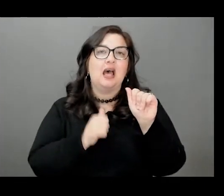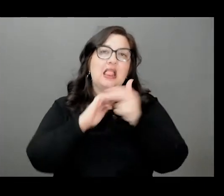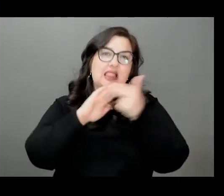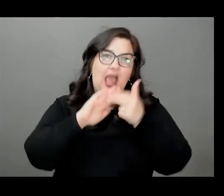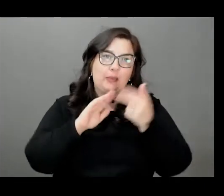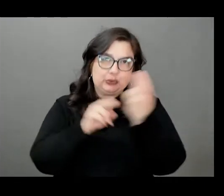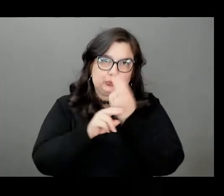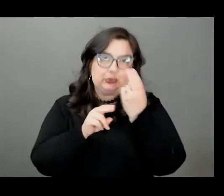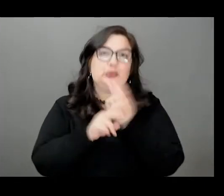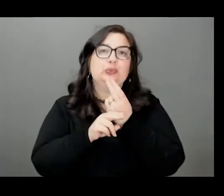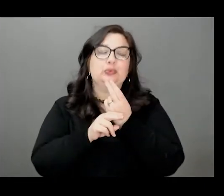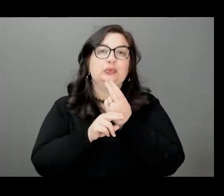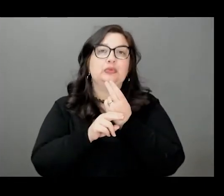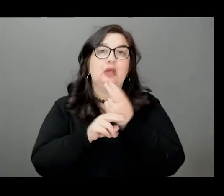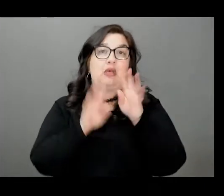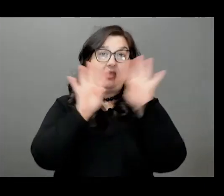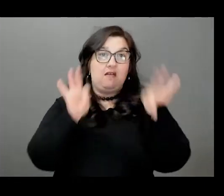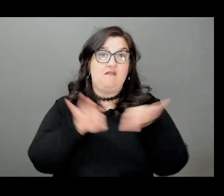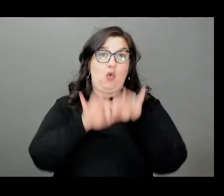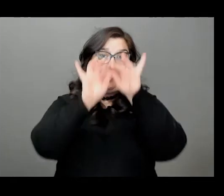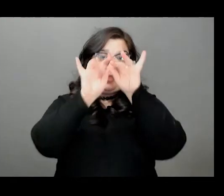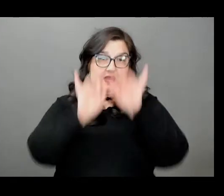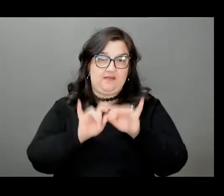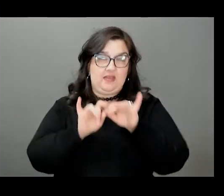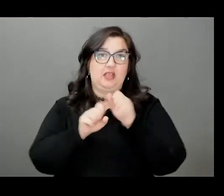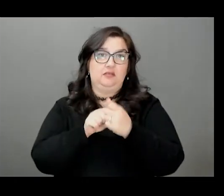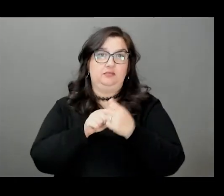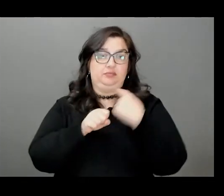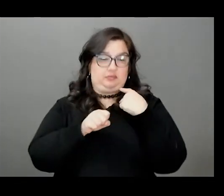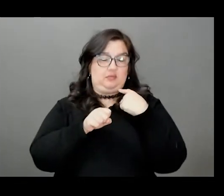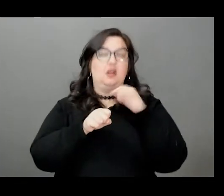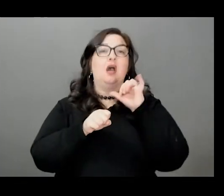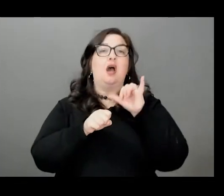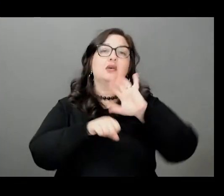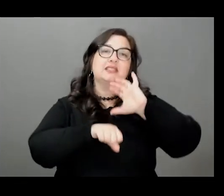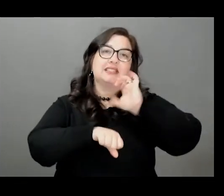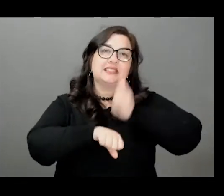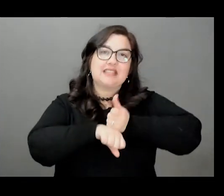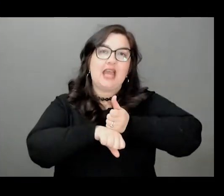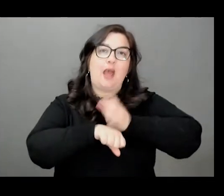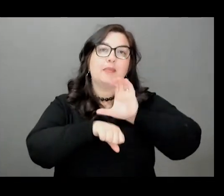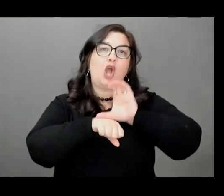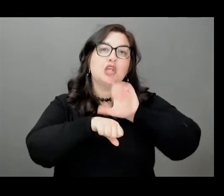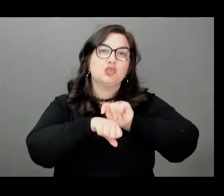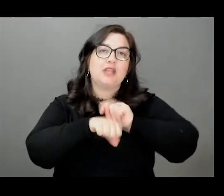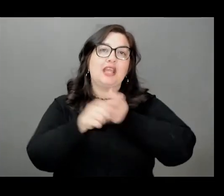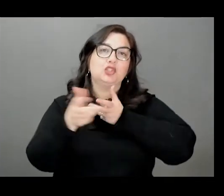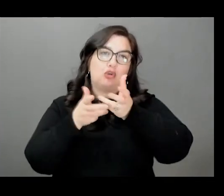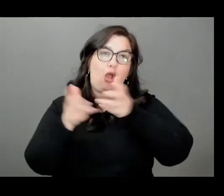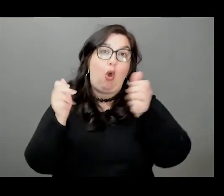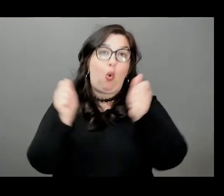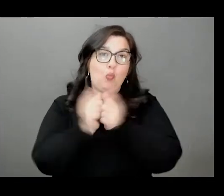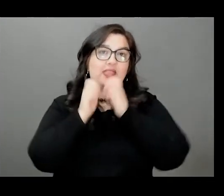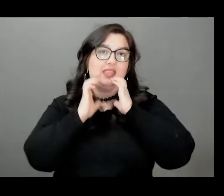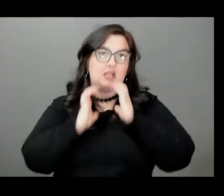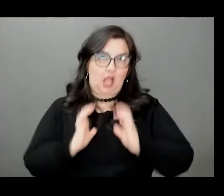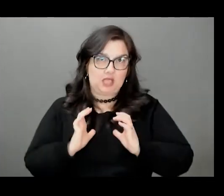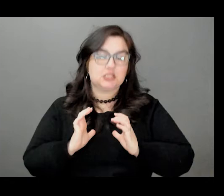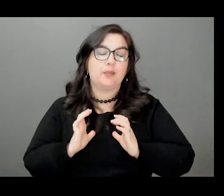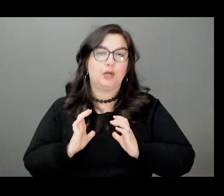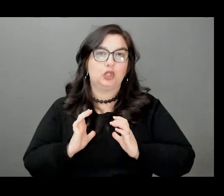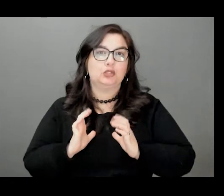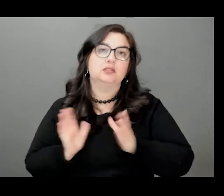information about the data labeling use case. And it helps our team, once we get the form, to set up a consultation